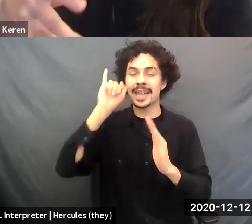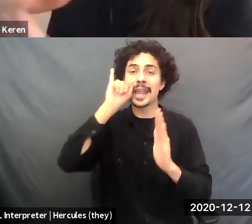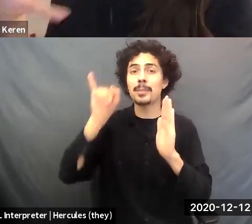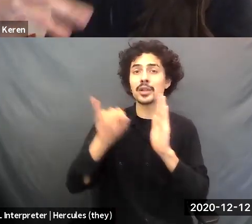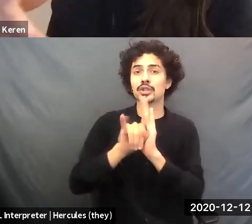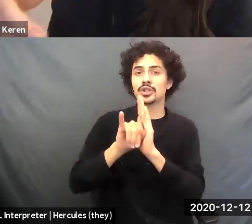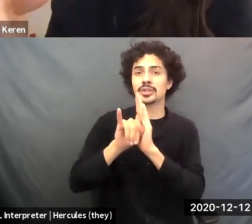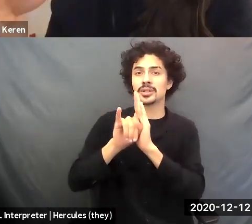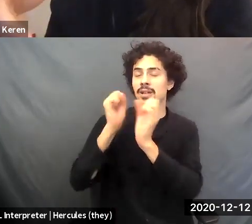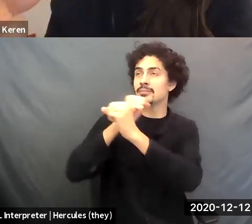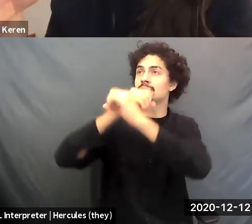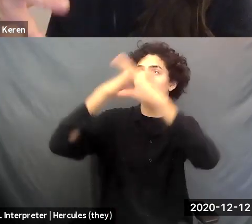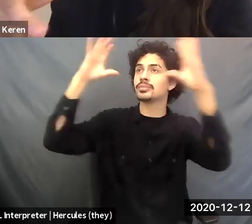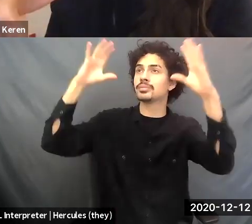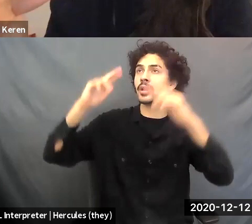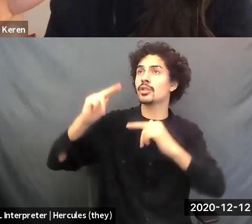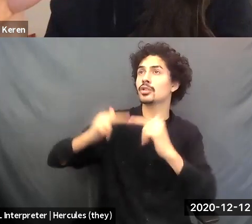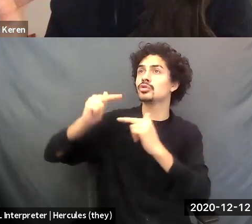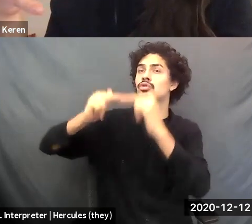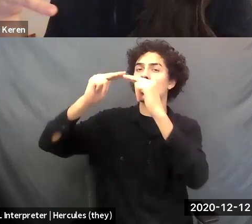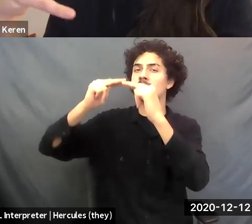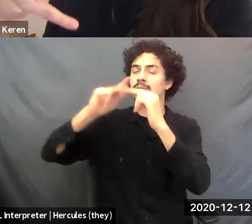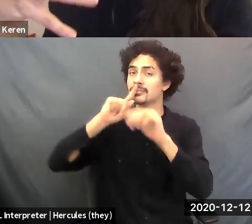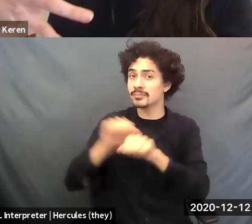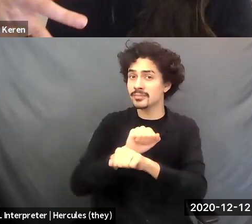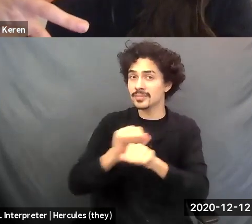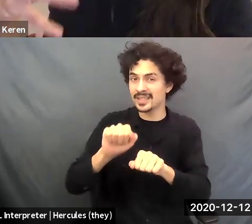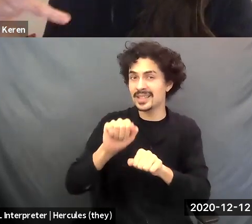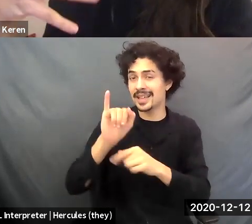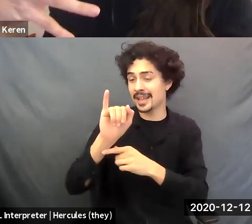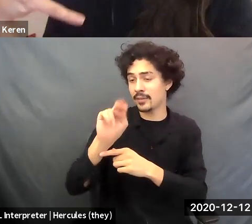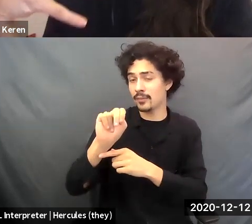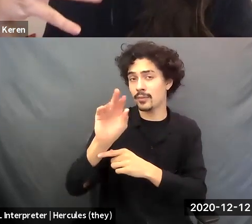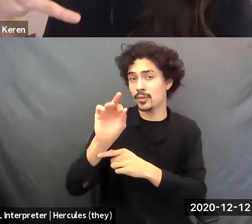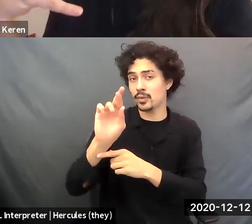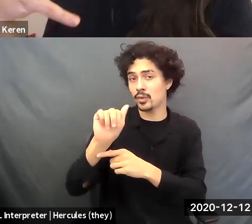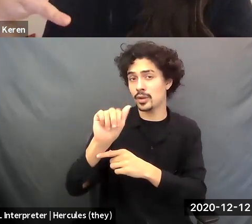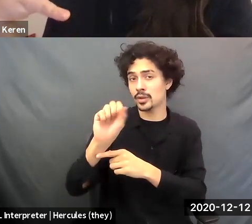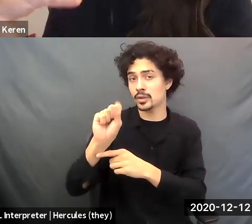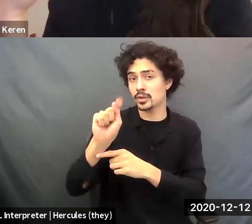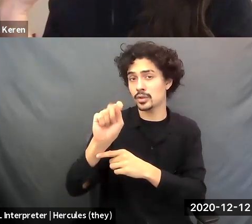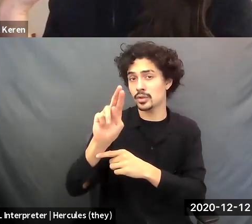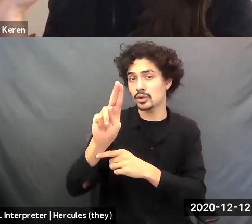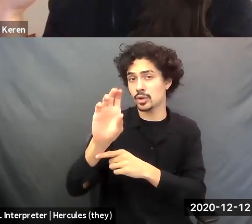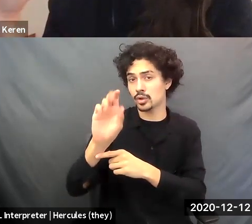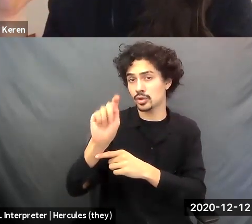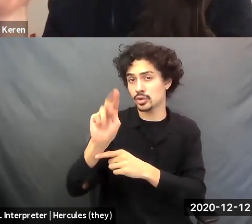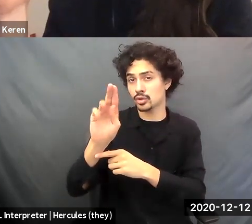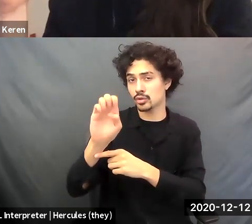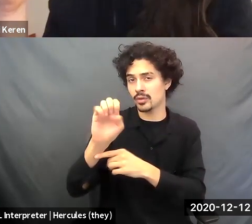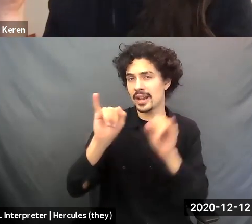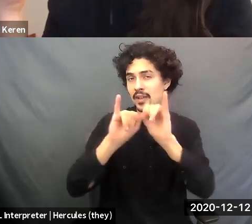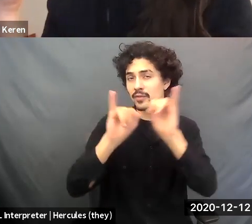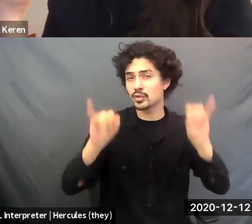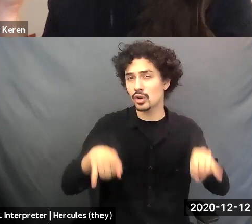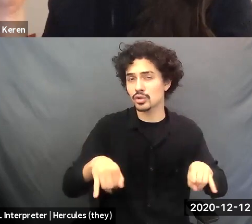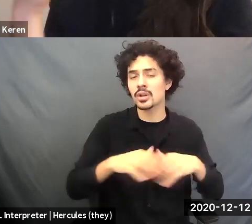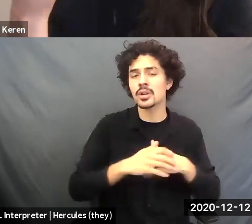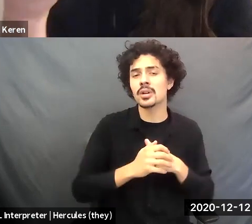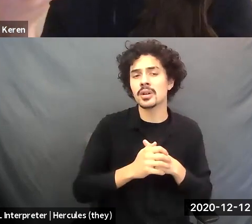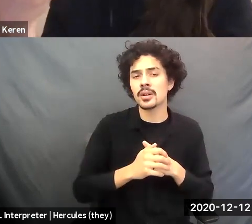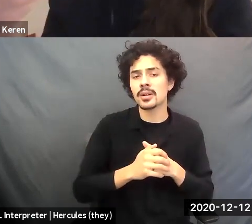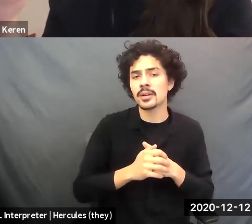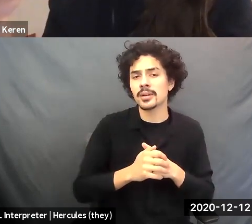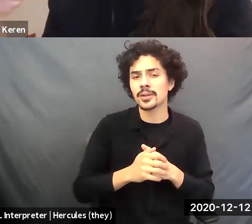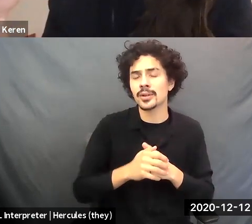kind of, again, if we're thinking about this as an infrastructure. These things are being, they're not there. I mean,